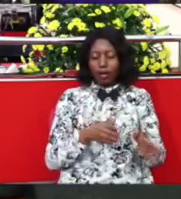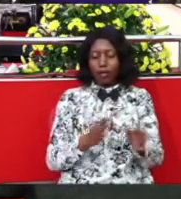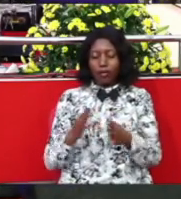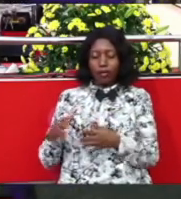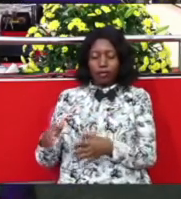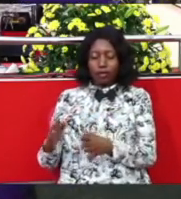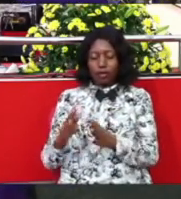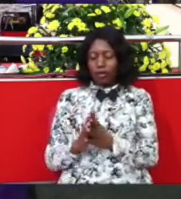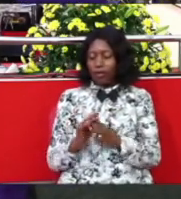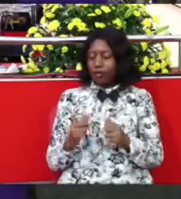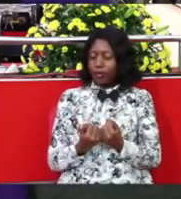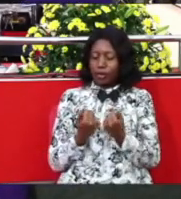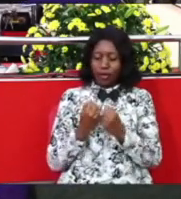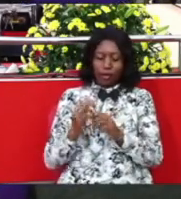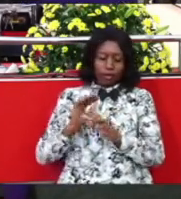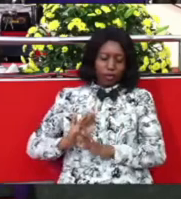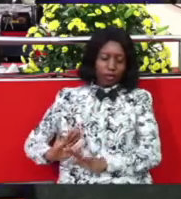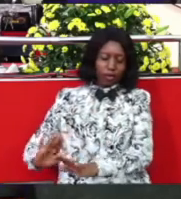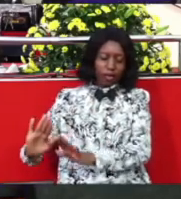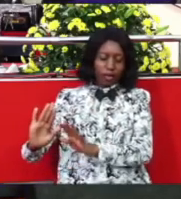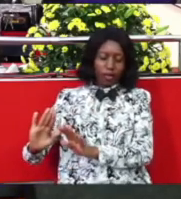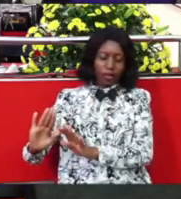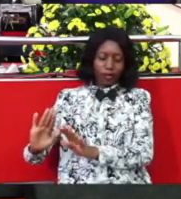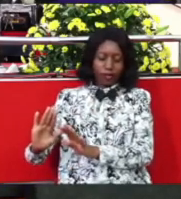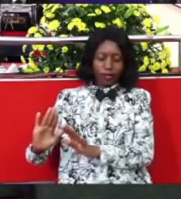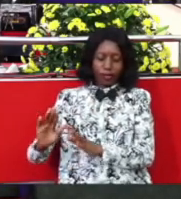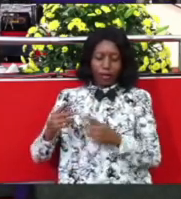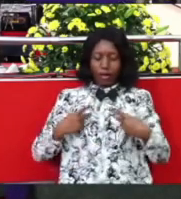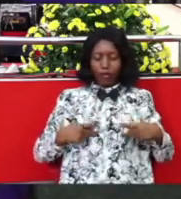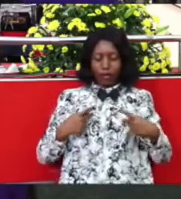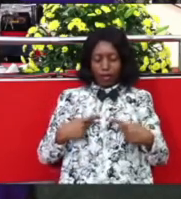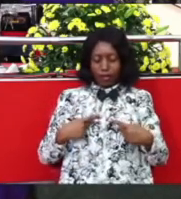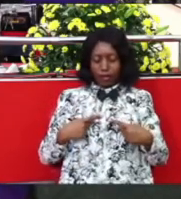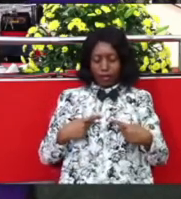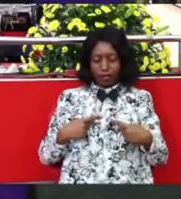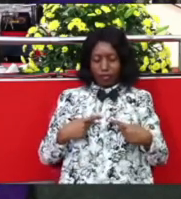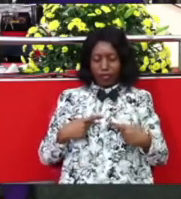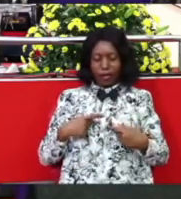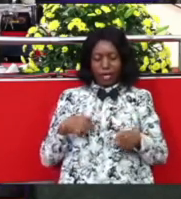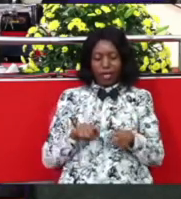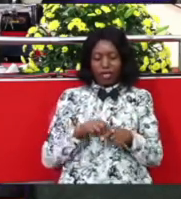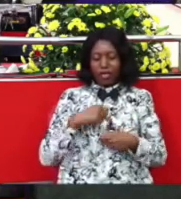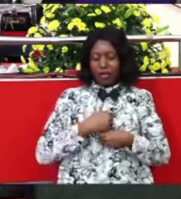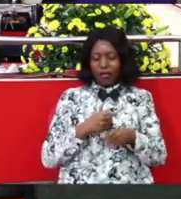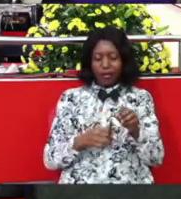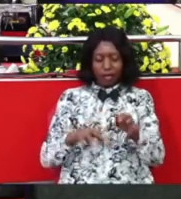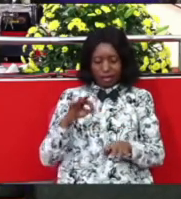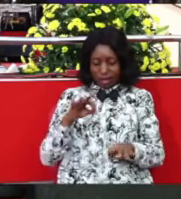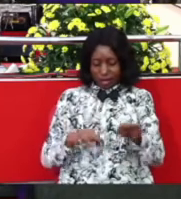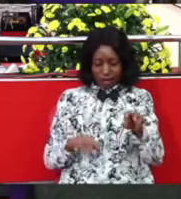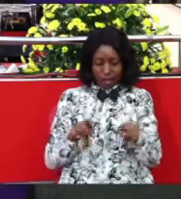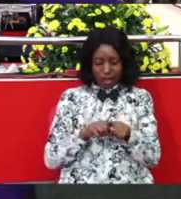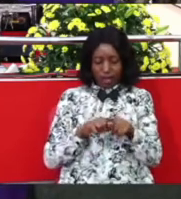anybody away. Hauwezi kumtupa yeyote nje. And make final judgment like human do. Na ukaweze kuweka hukumu kama vile binadamu.